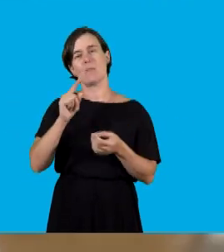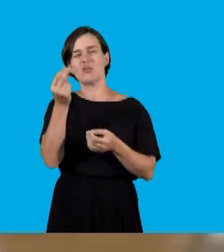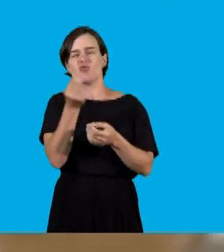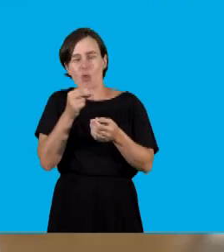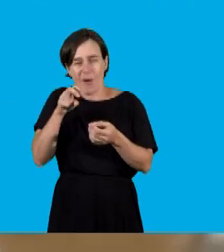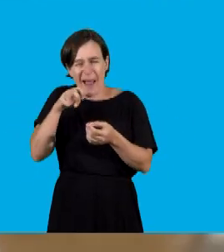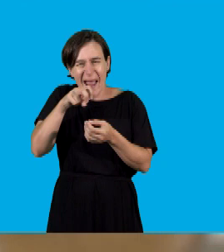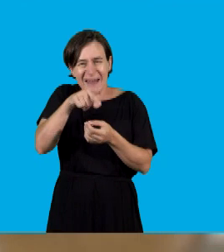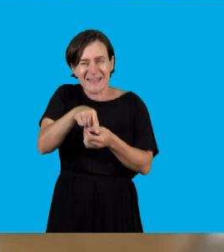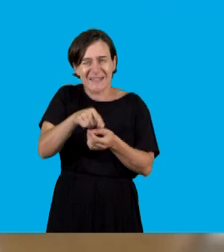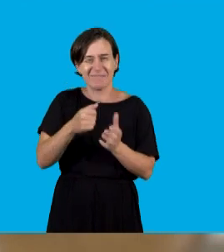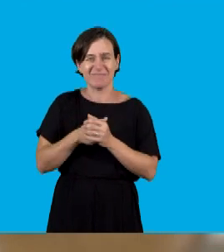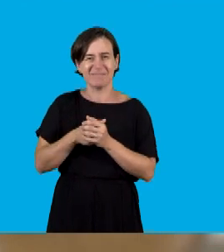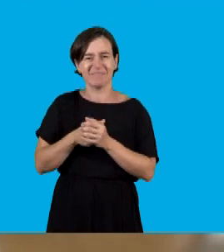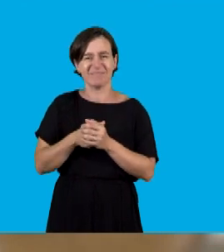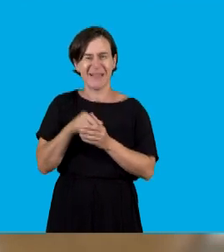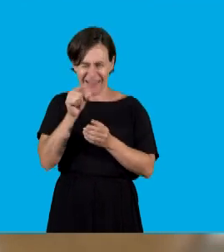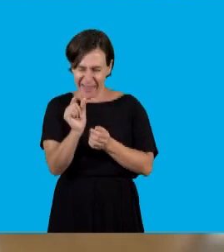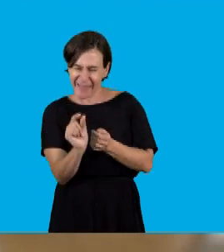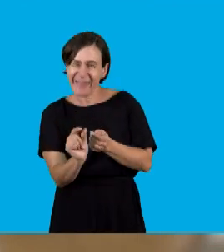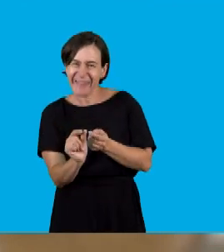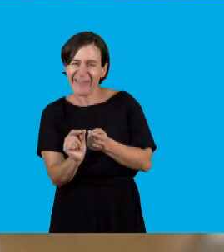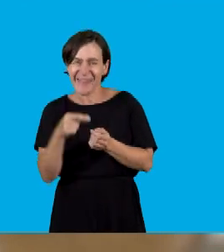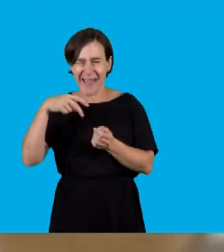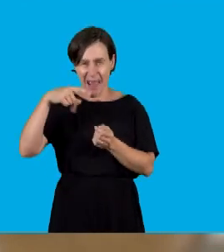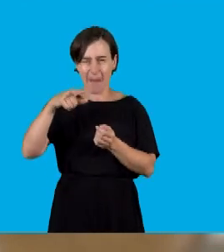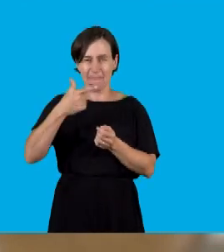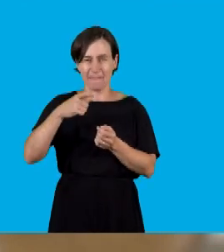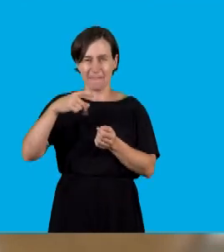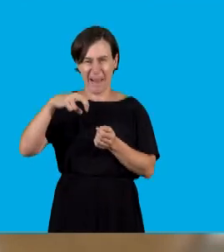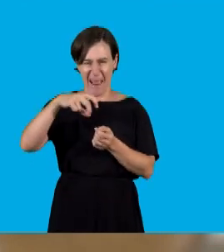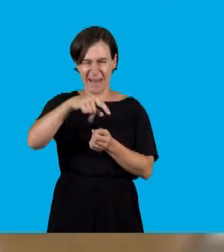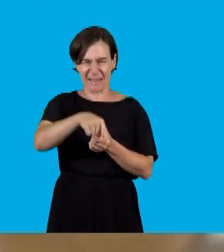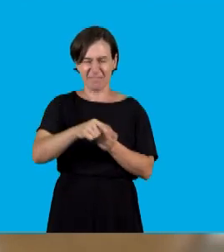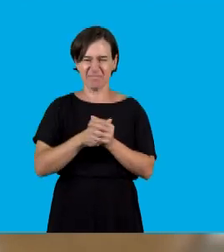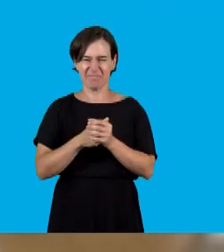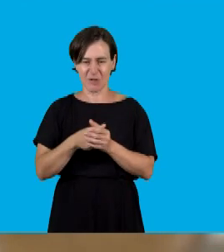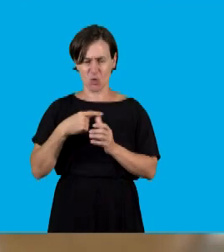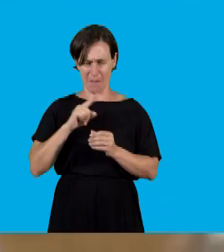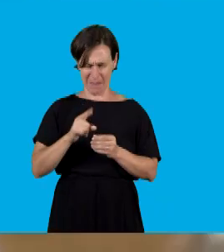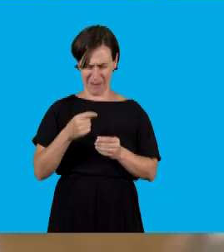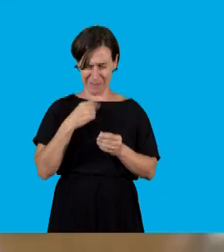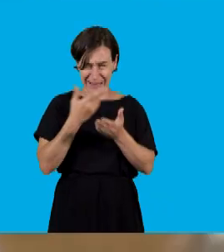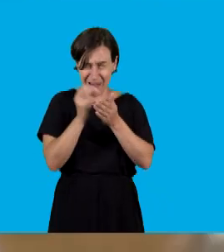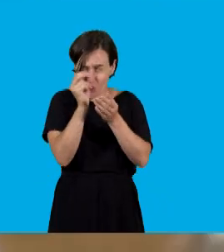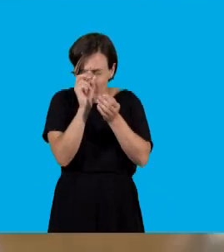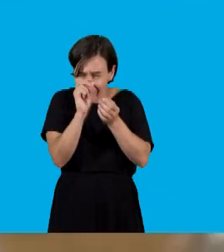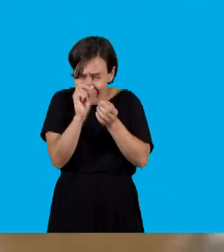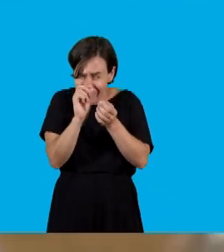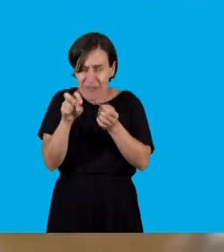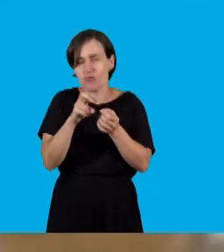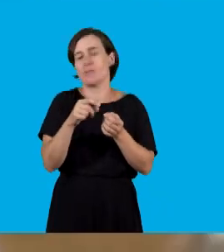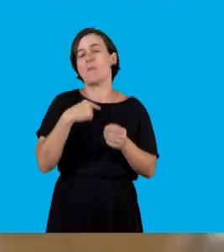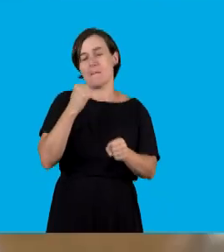have to draw an ant. An ant is a very small thing. It's a very small animal. So you have to put it on a piece of paper. It means you have to enlarge